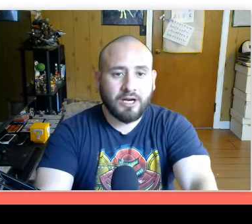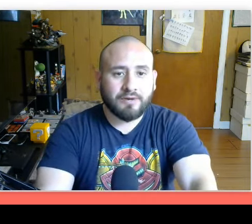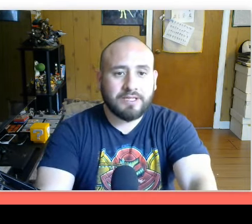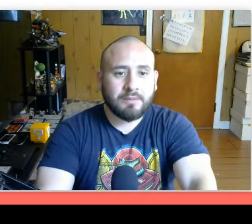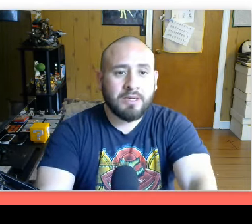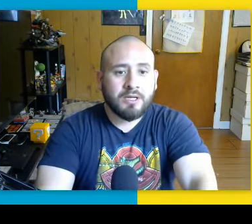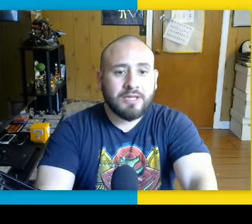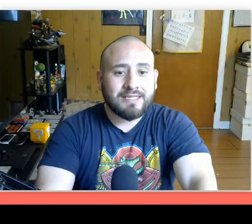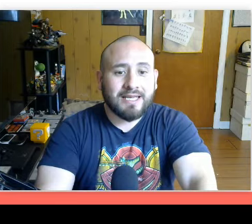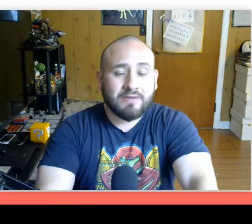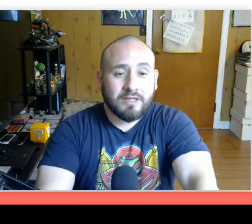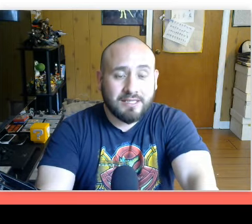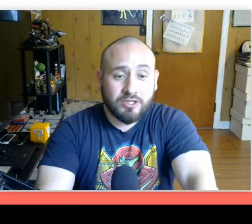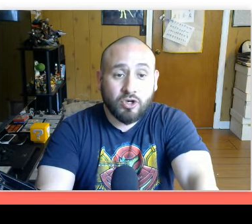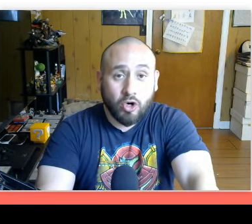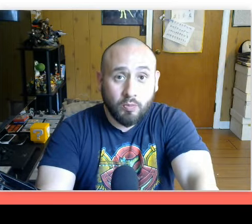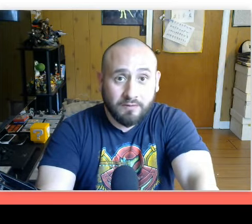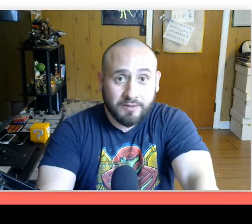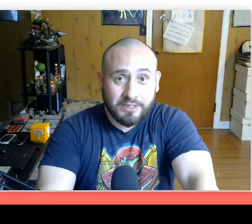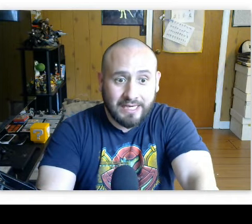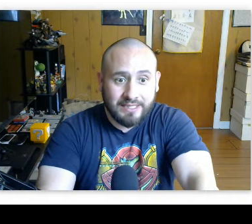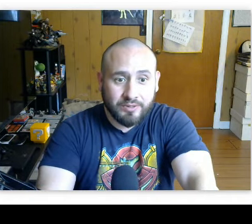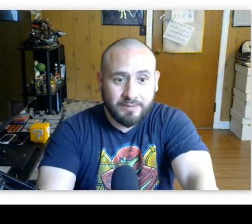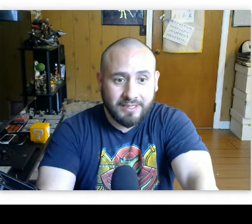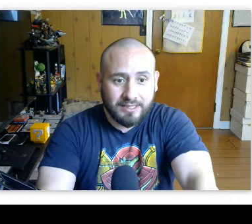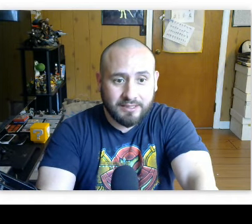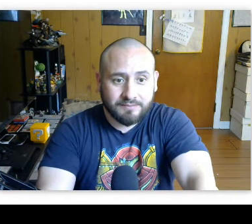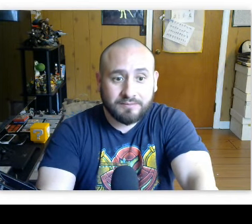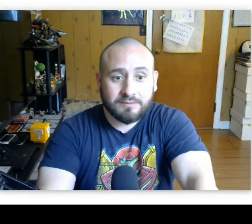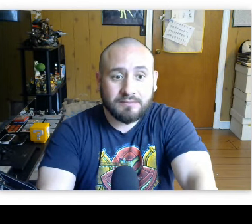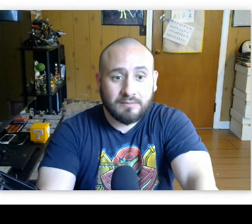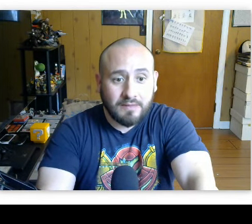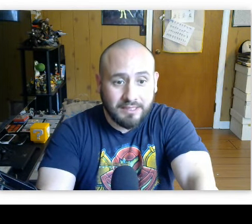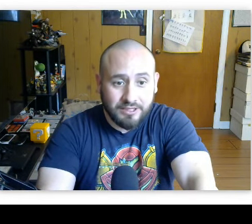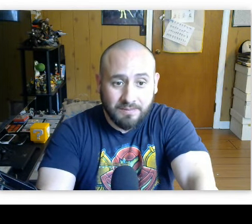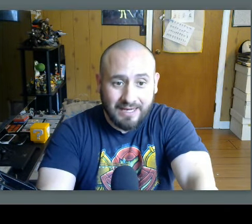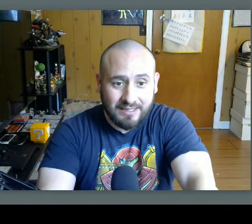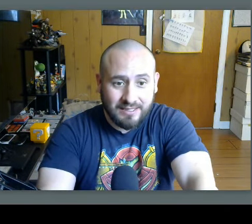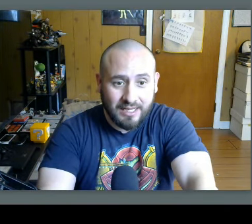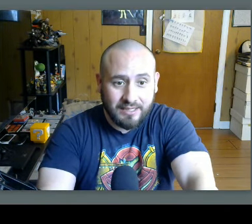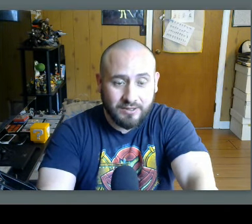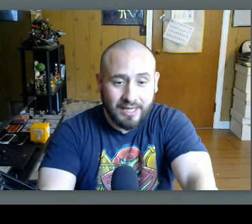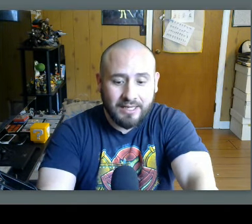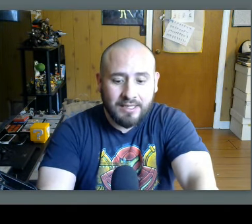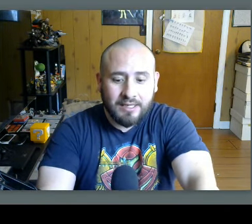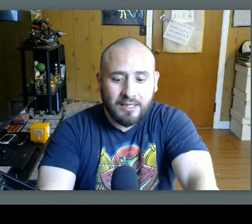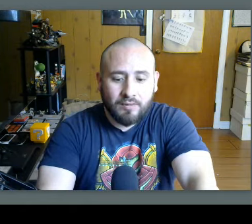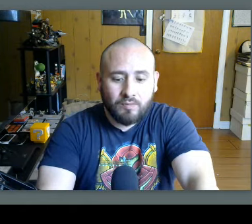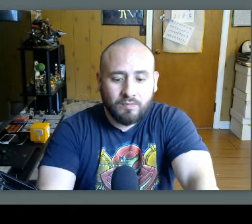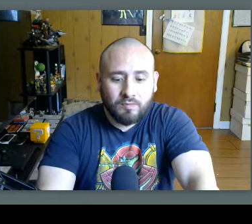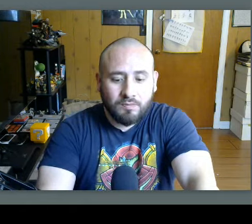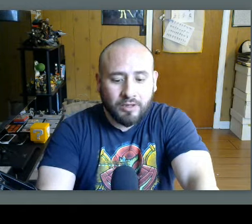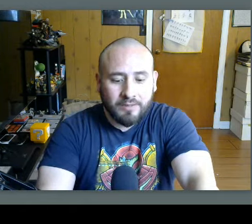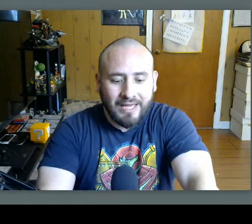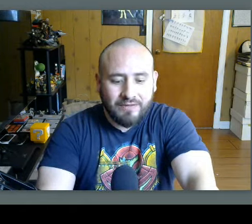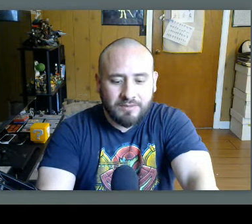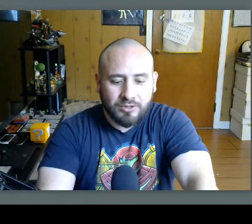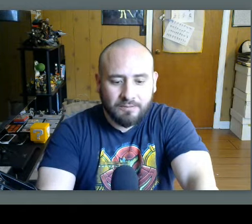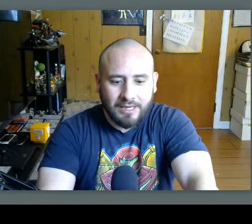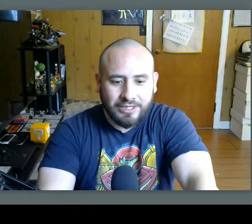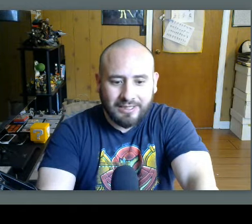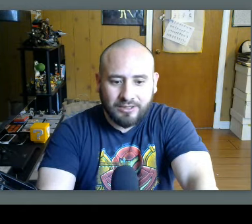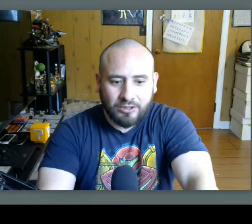All right, great job. That's the end of our lesson. Your homework for tonight is going to be this. I need you to practice these signs, okay? We're going to be having